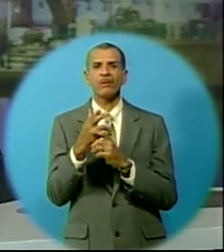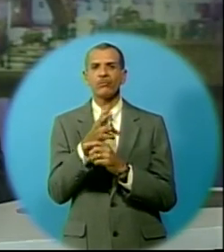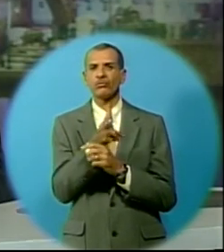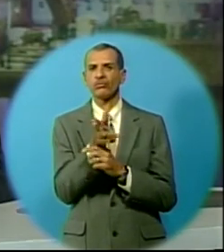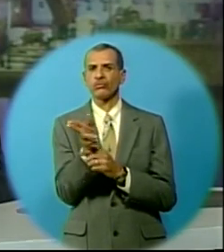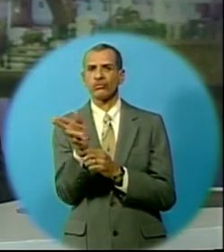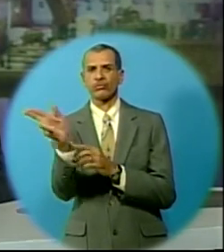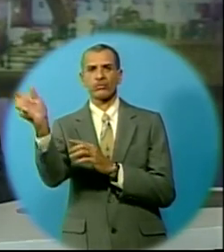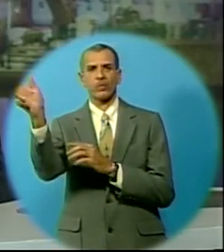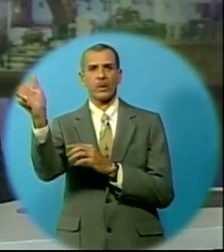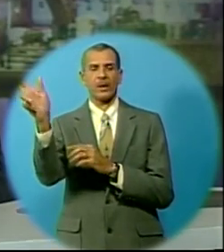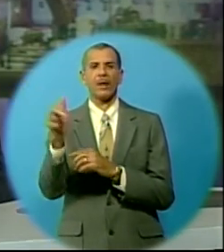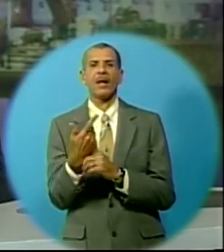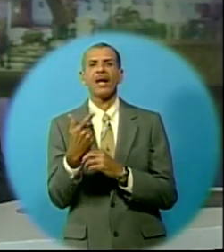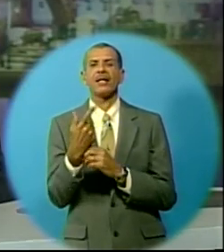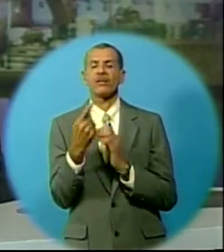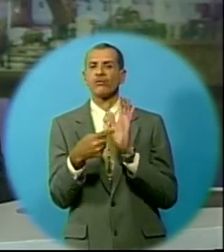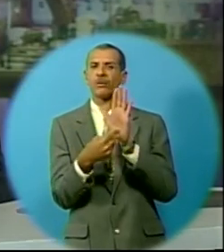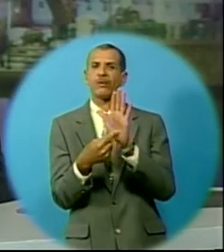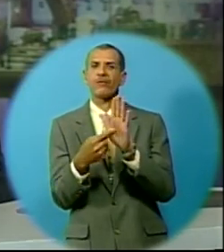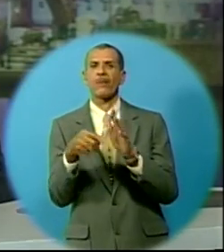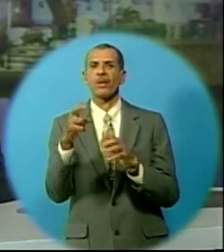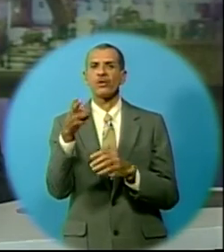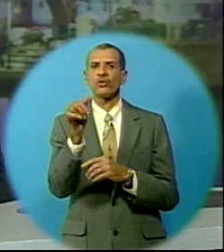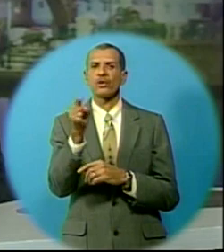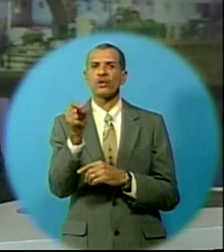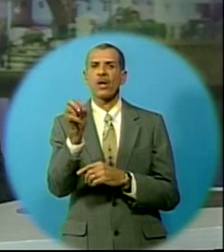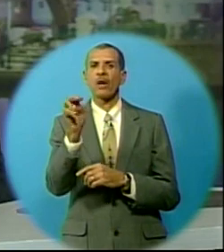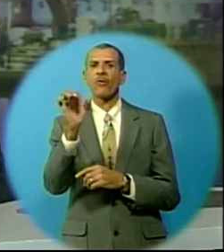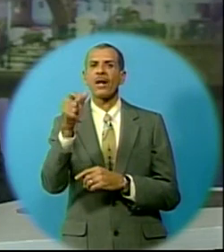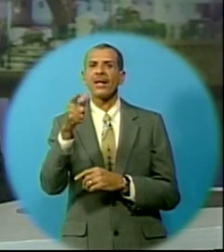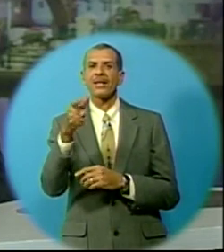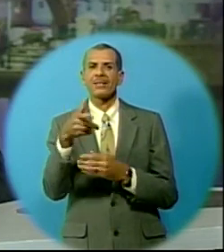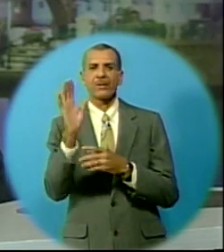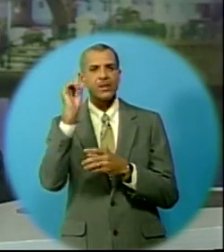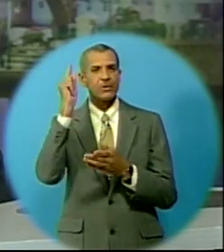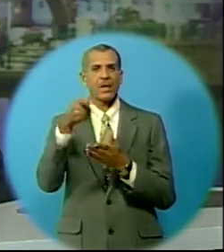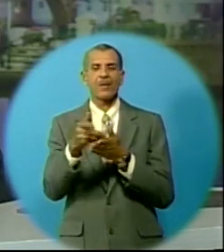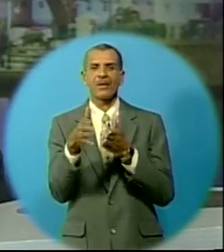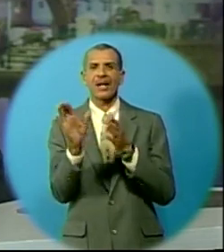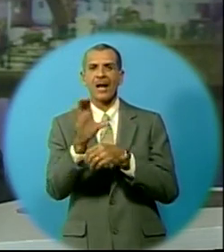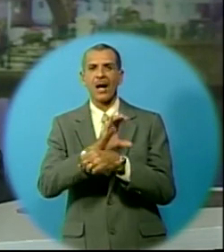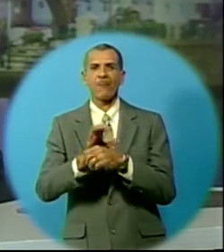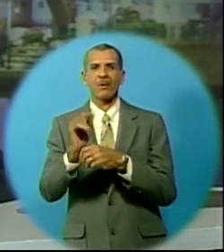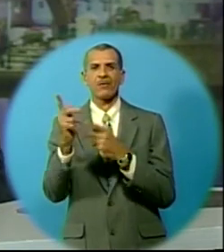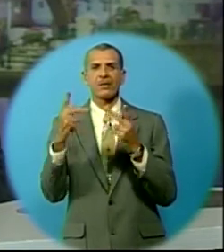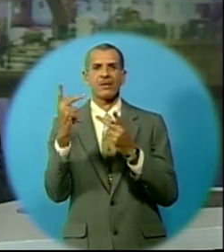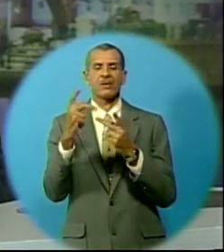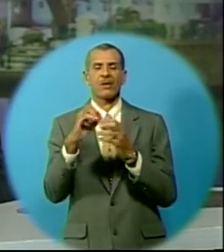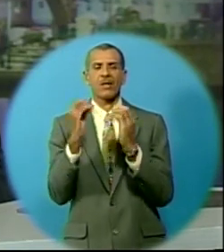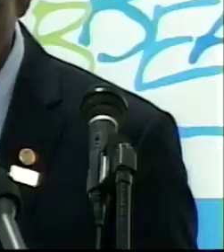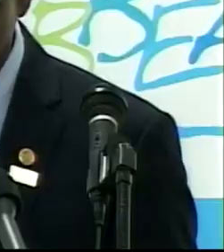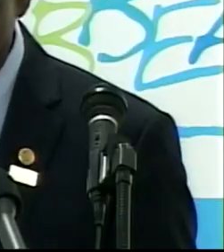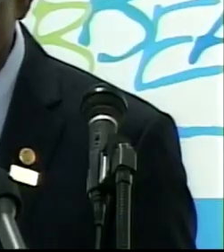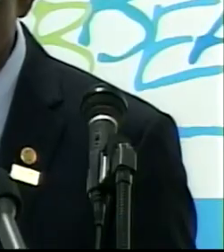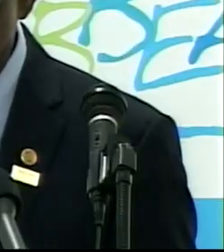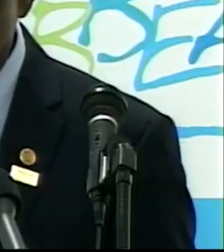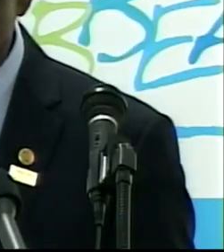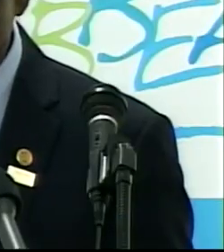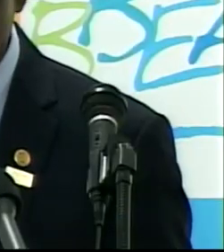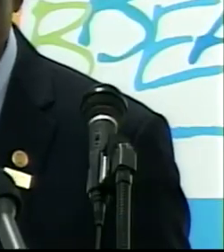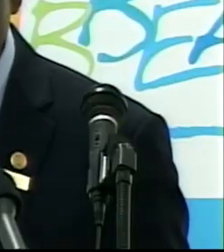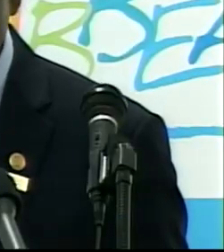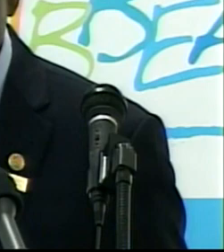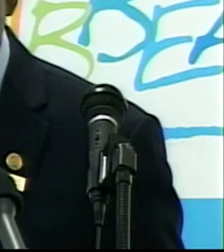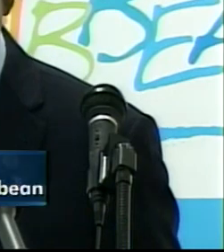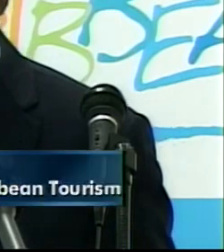region. The revelation has come from Hugh Riley, Secretary General of the Caribbean Tourism Organization. While the Caribbean will remain